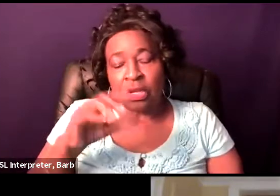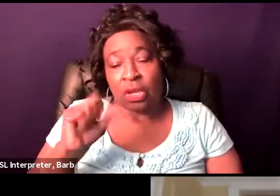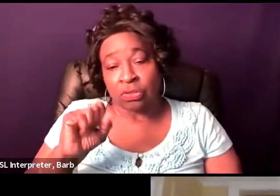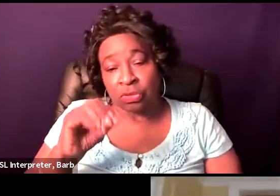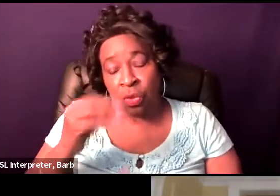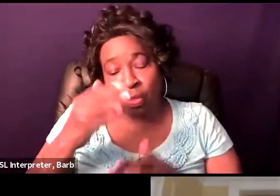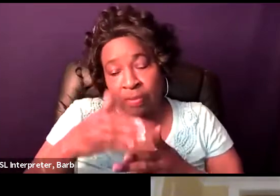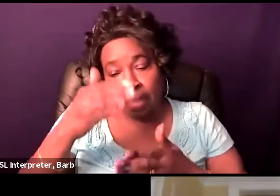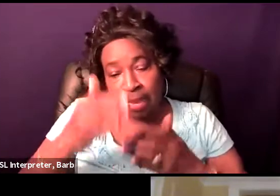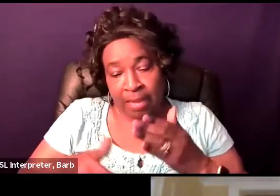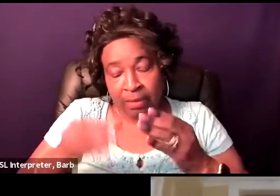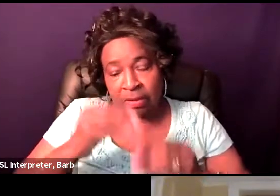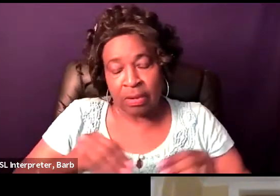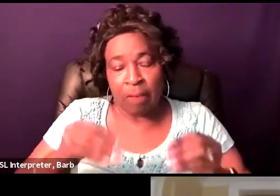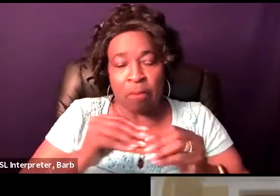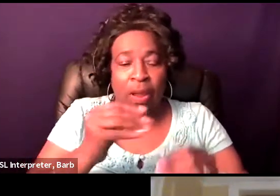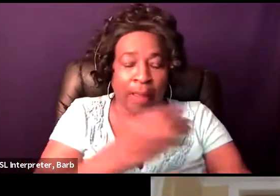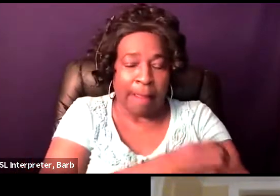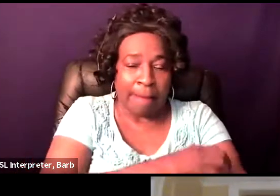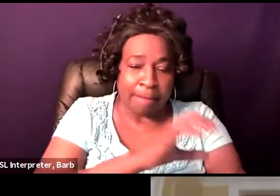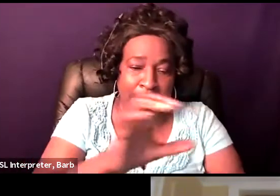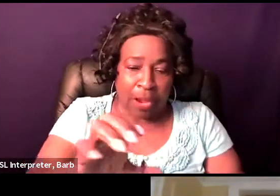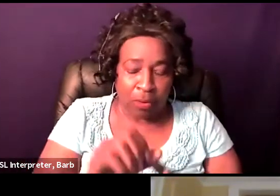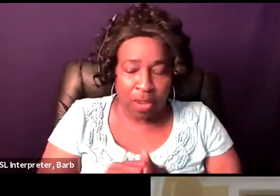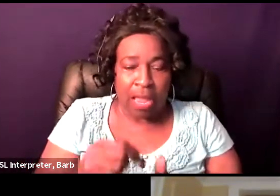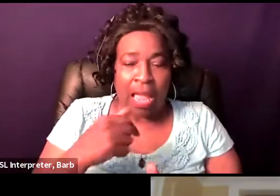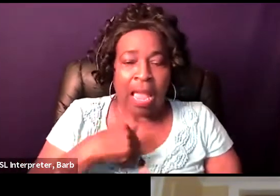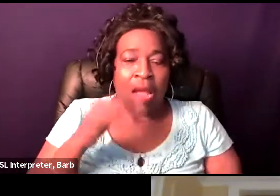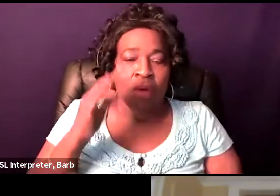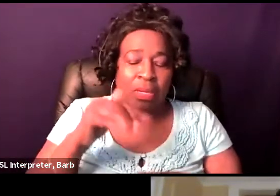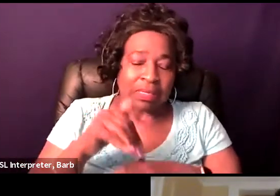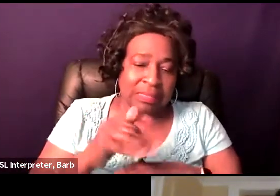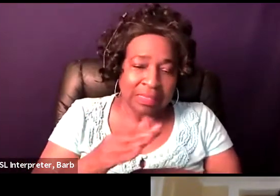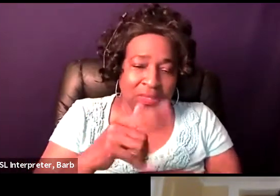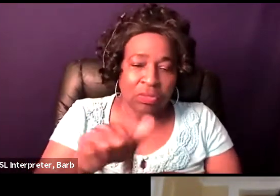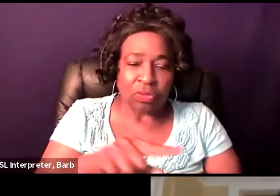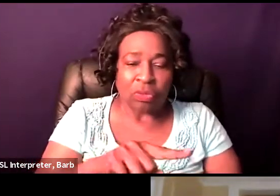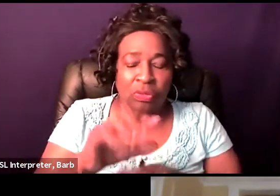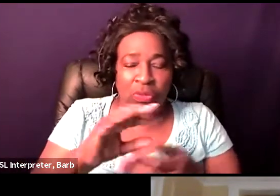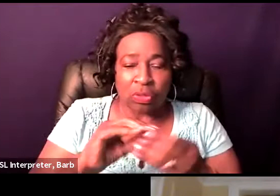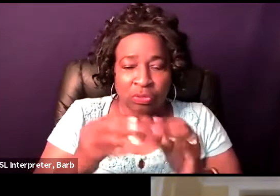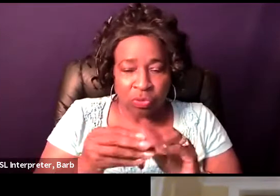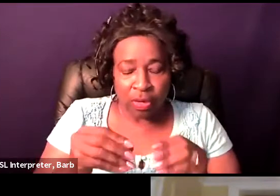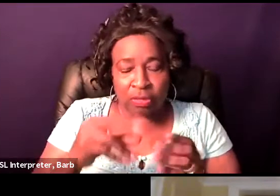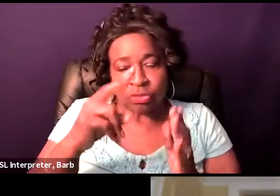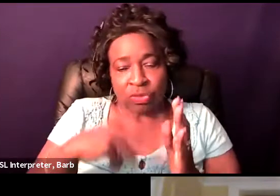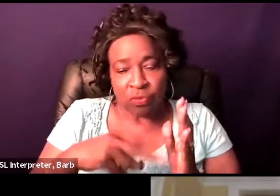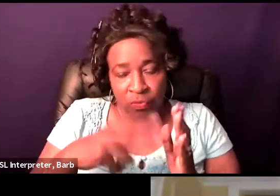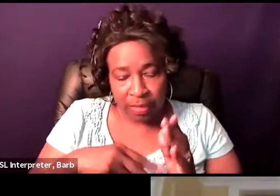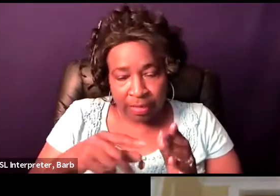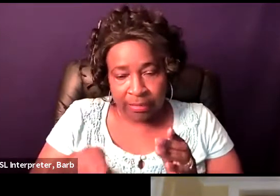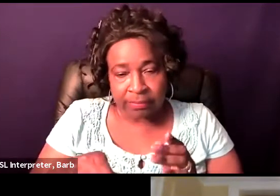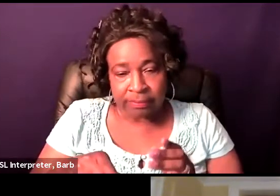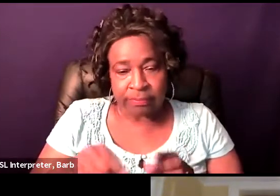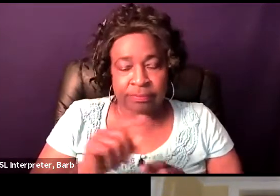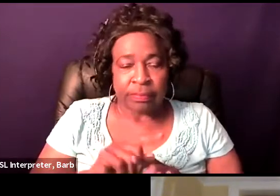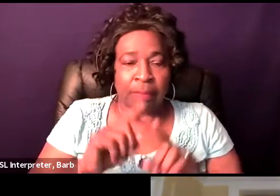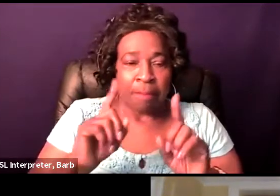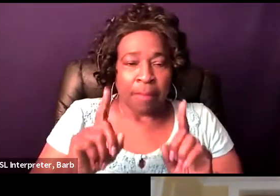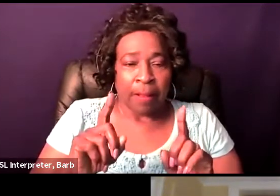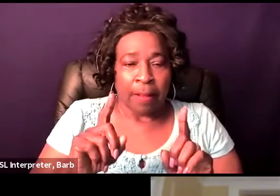ending is more empowering. So I'll send you all to the story to read it. But